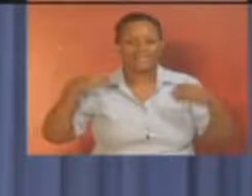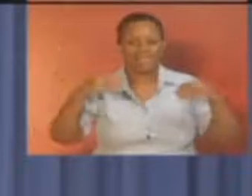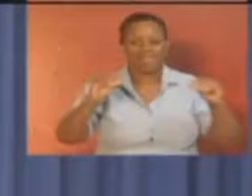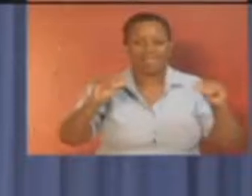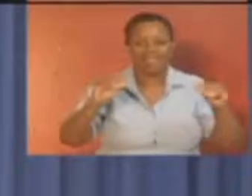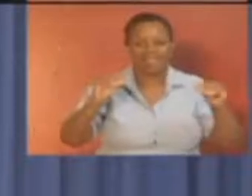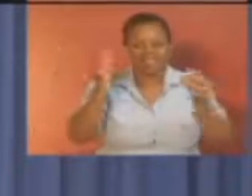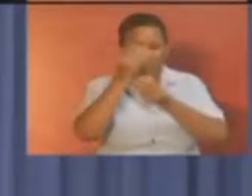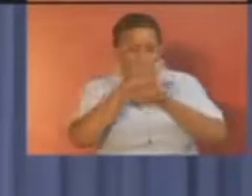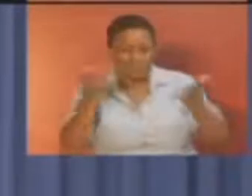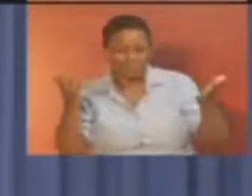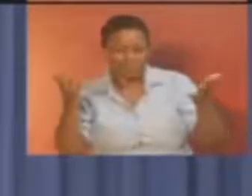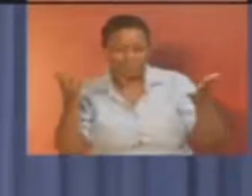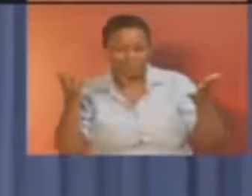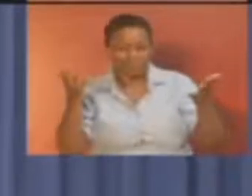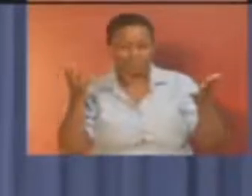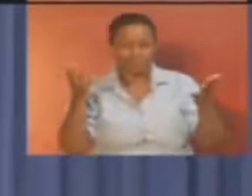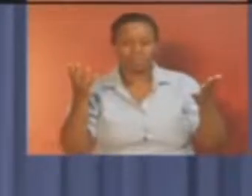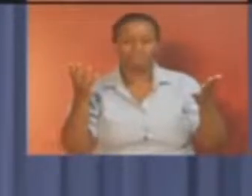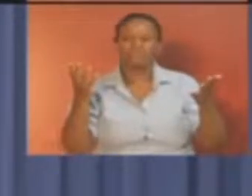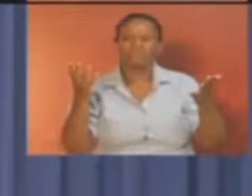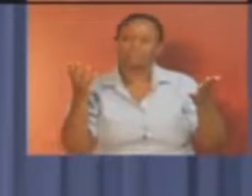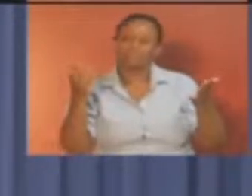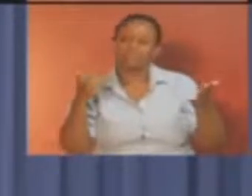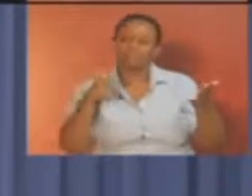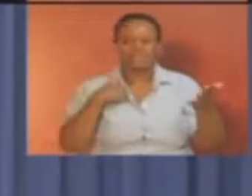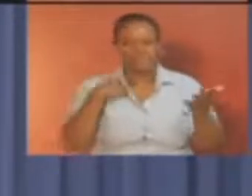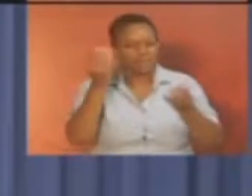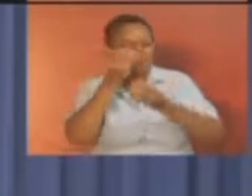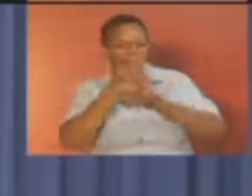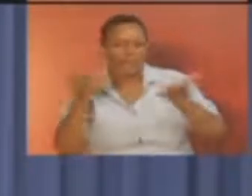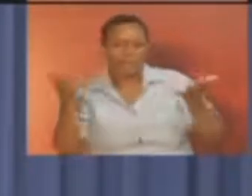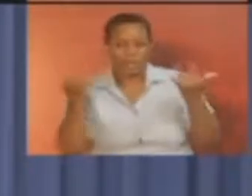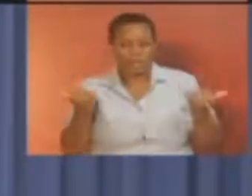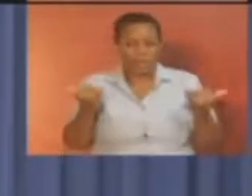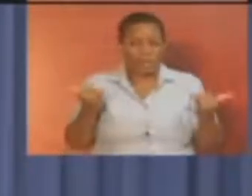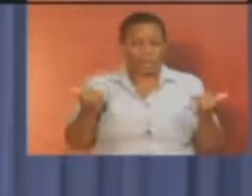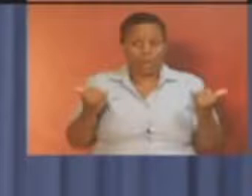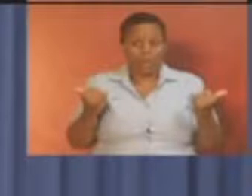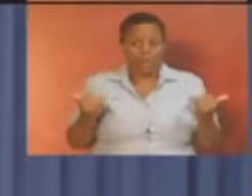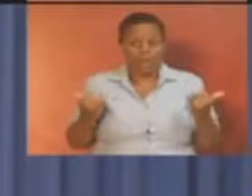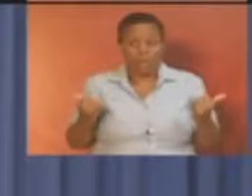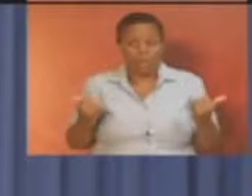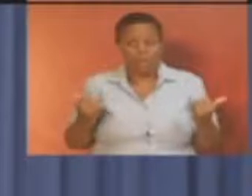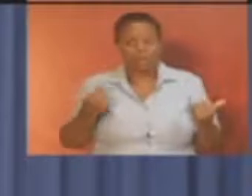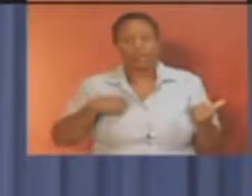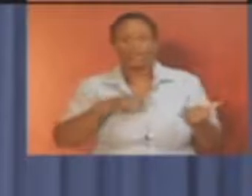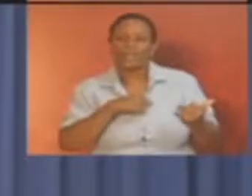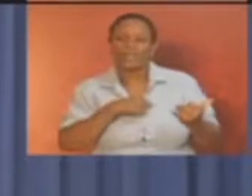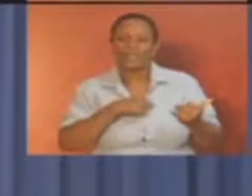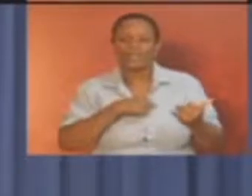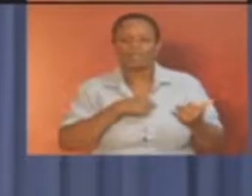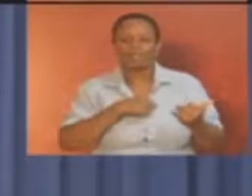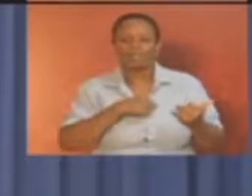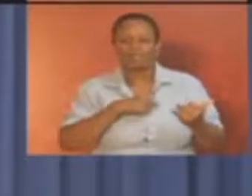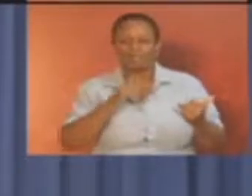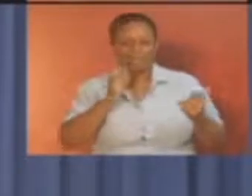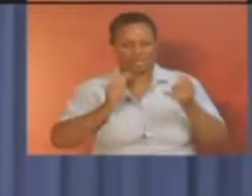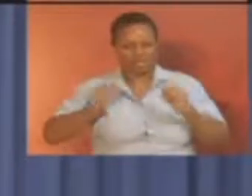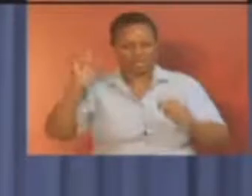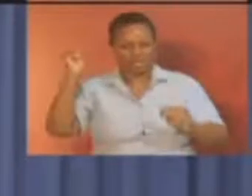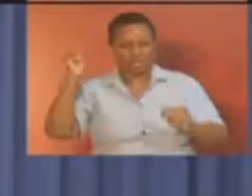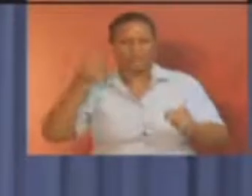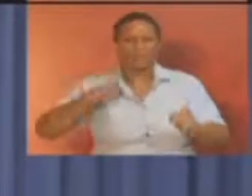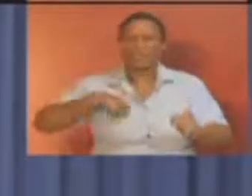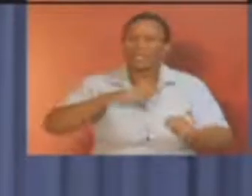again, even as I speak to you now, we, and not just Trinidad and Tobago, we in the